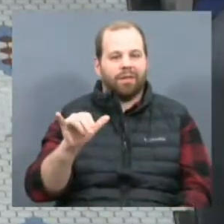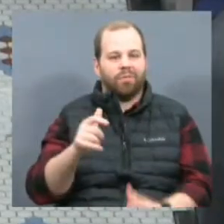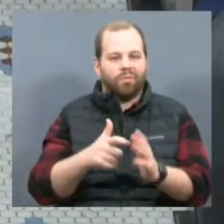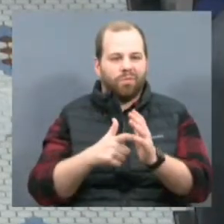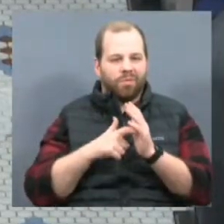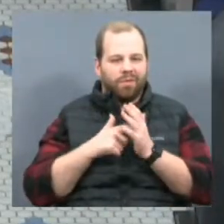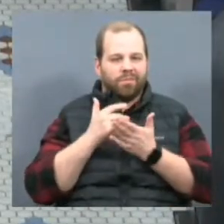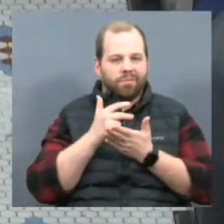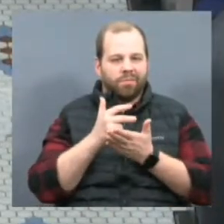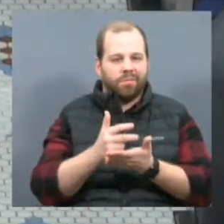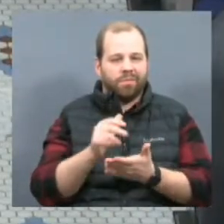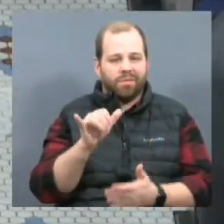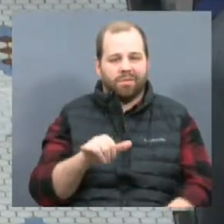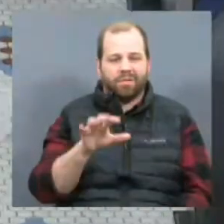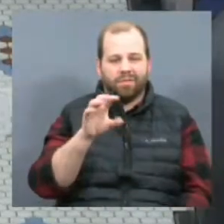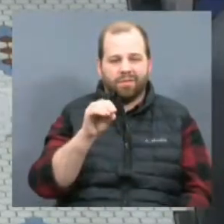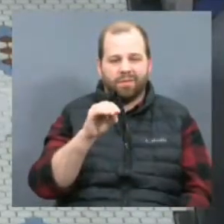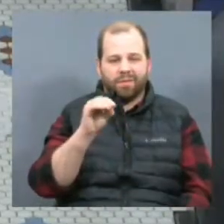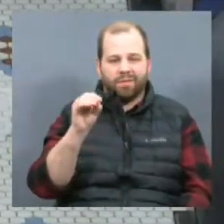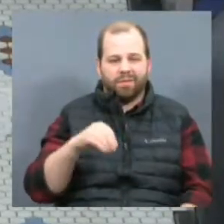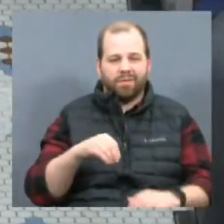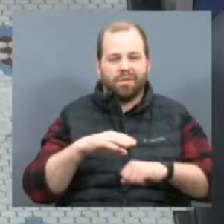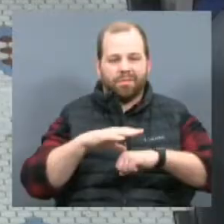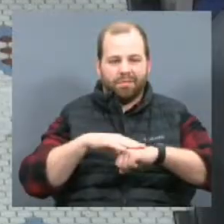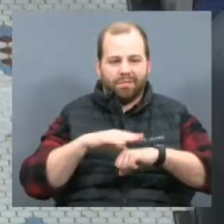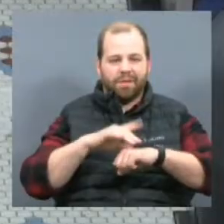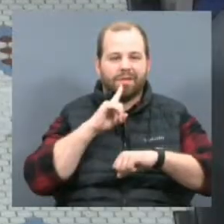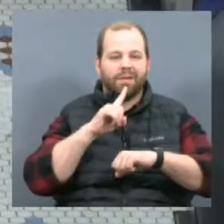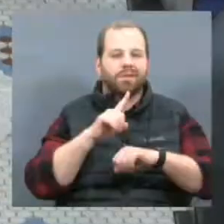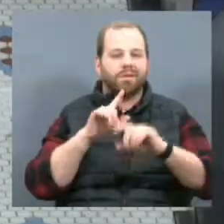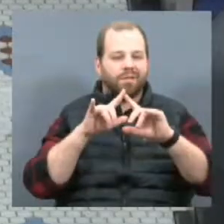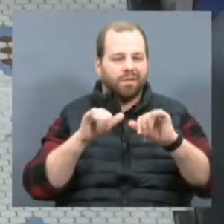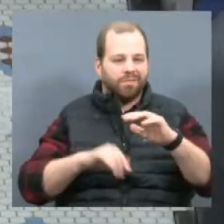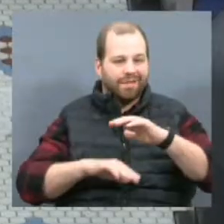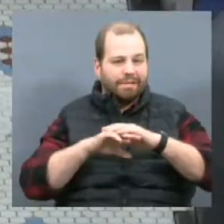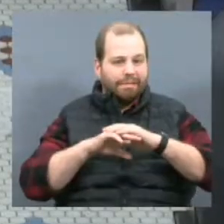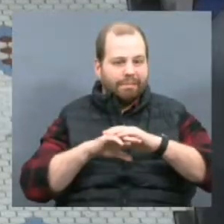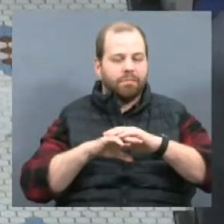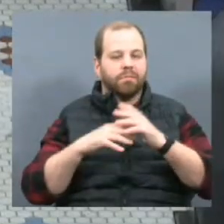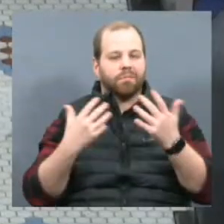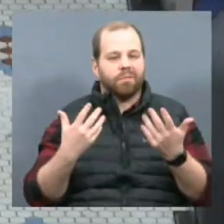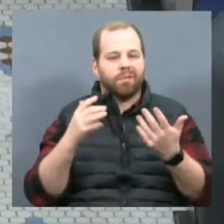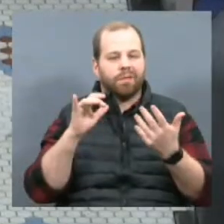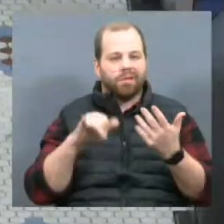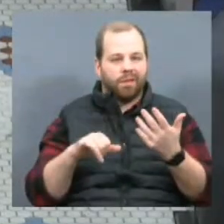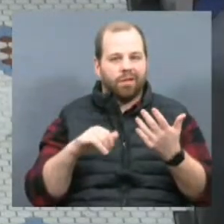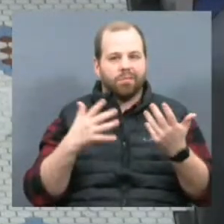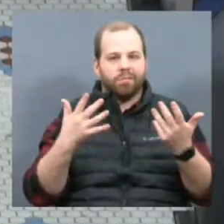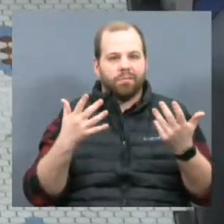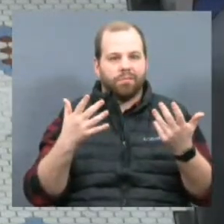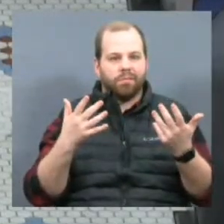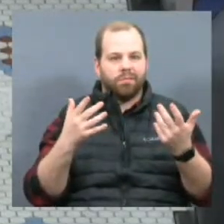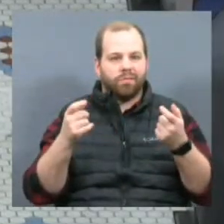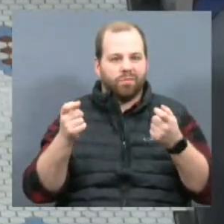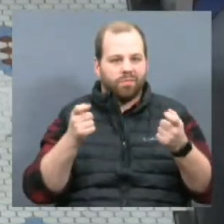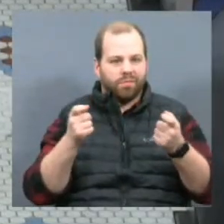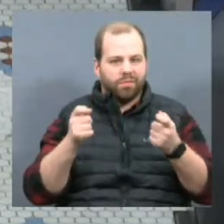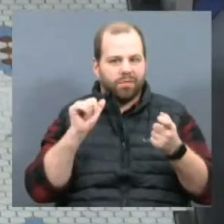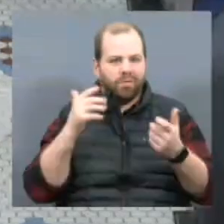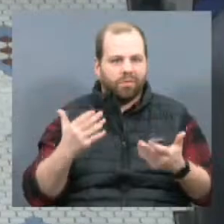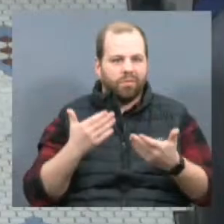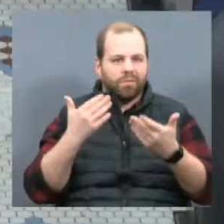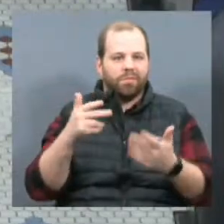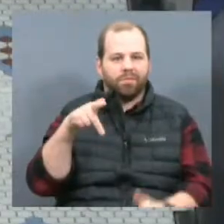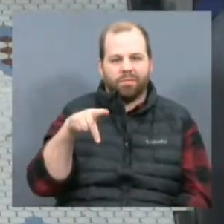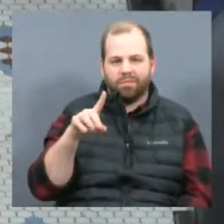the 50% minimum requirement is also the cap. So that governs, and that's why this is before you as a